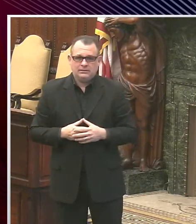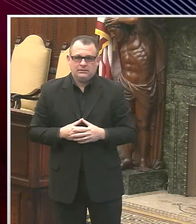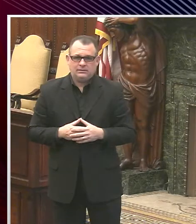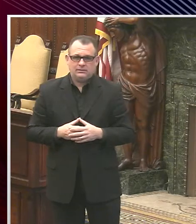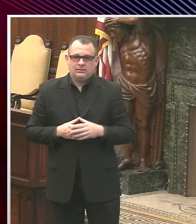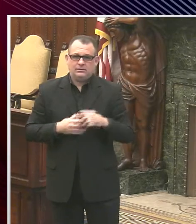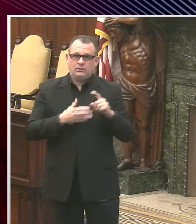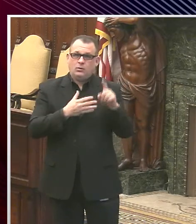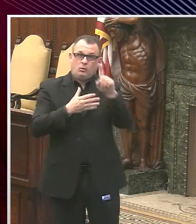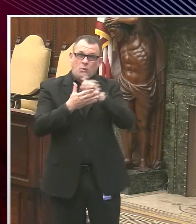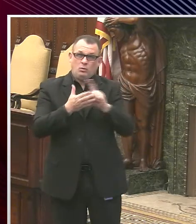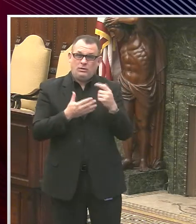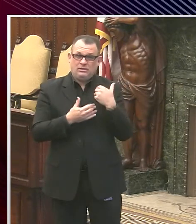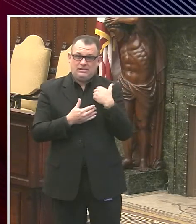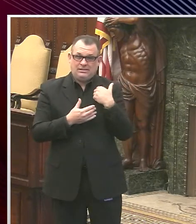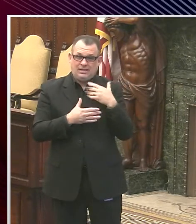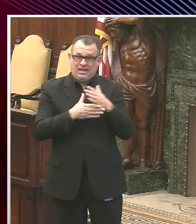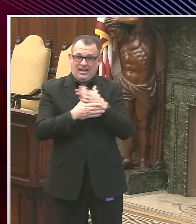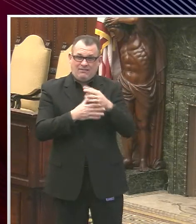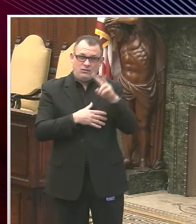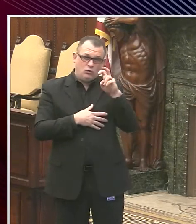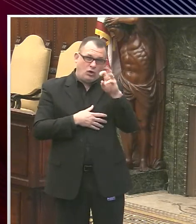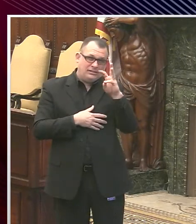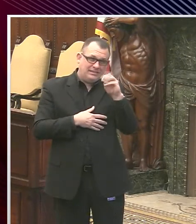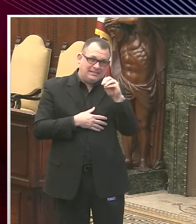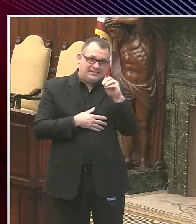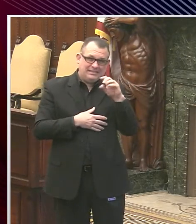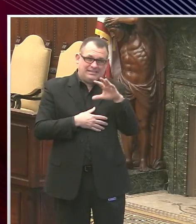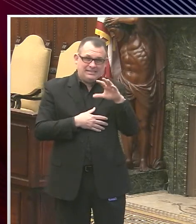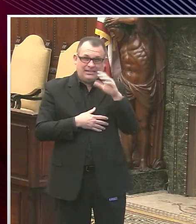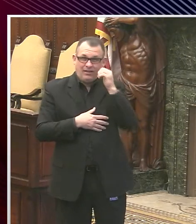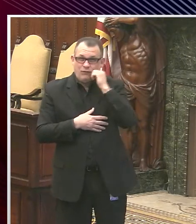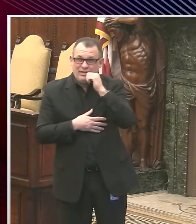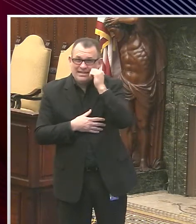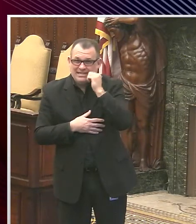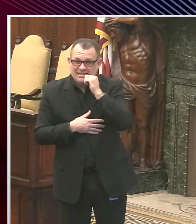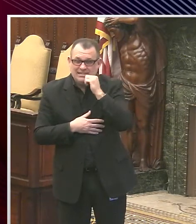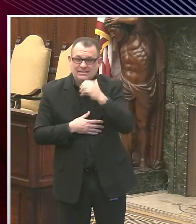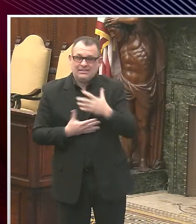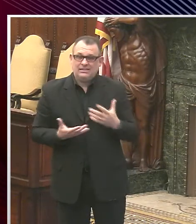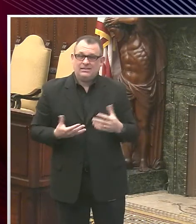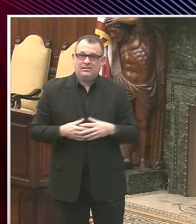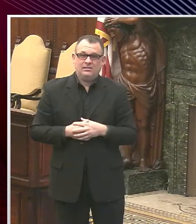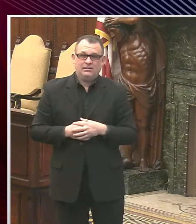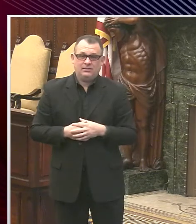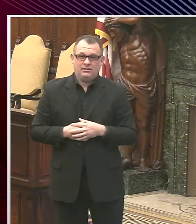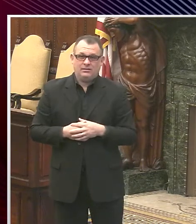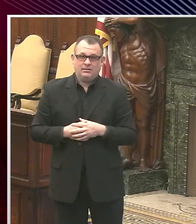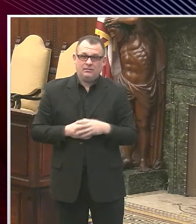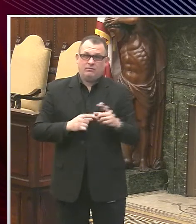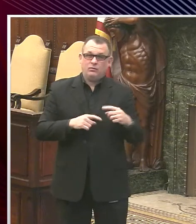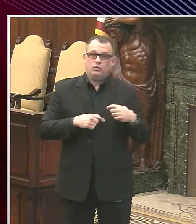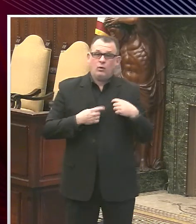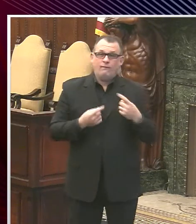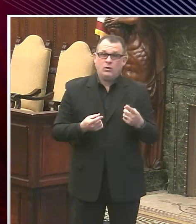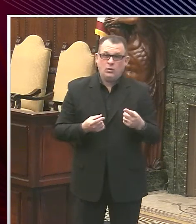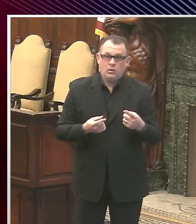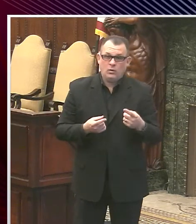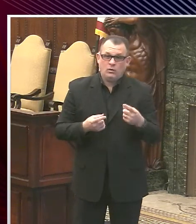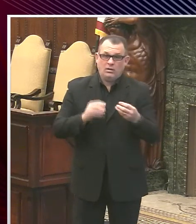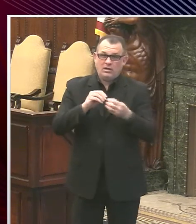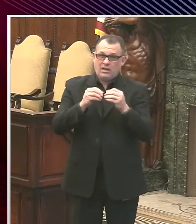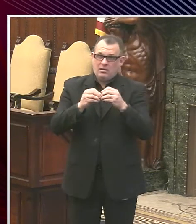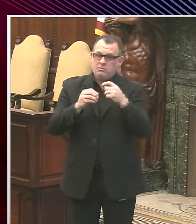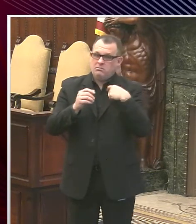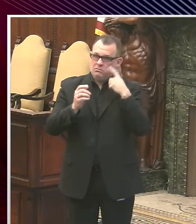week, we averaged 262 cases per day. That's PCR and antigen combined. And so far, we expect that number to rise. And of